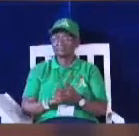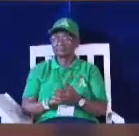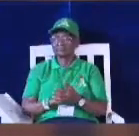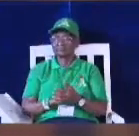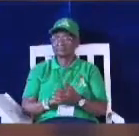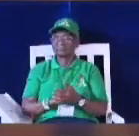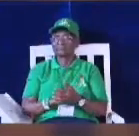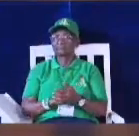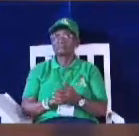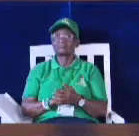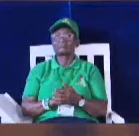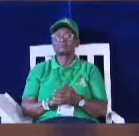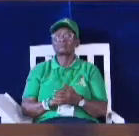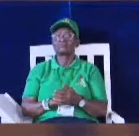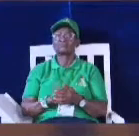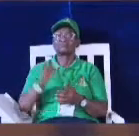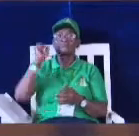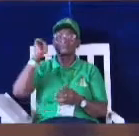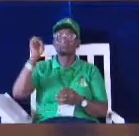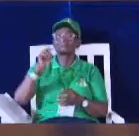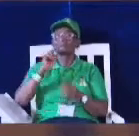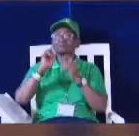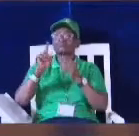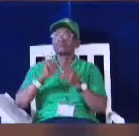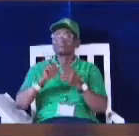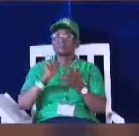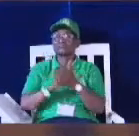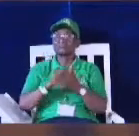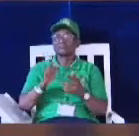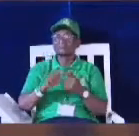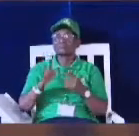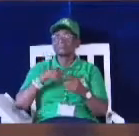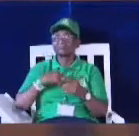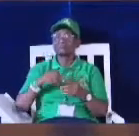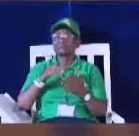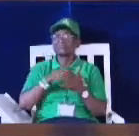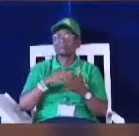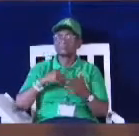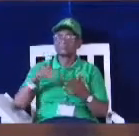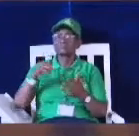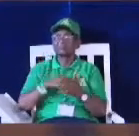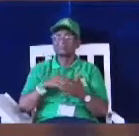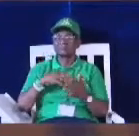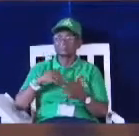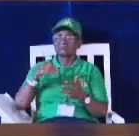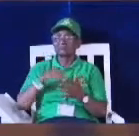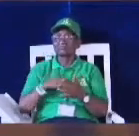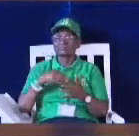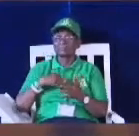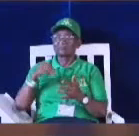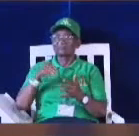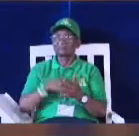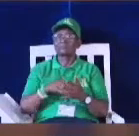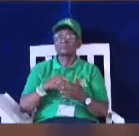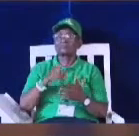You have proved that to me again and again and again. What is going on?